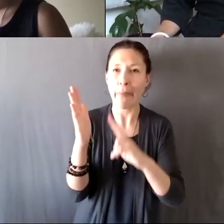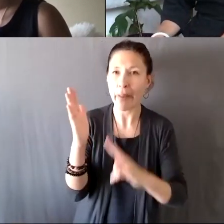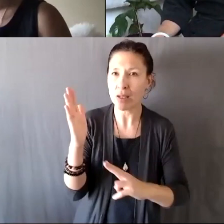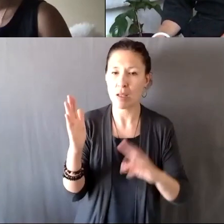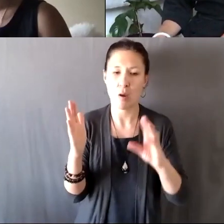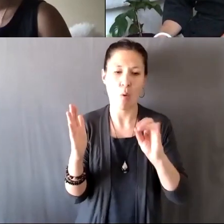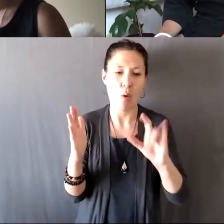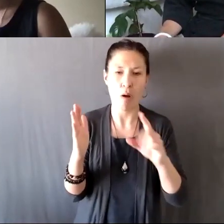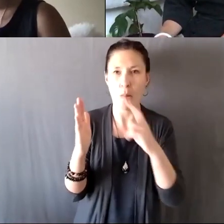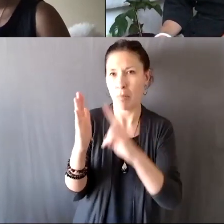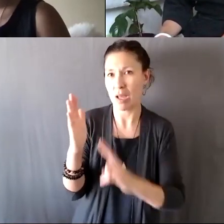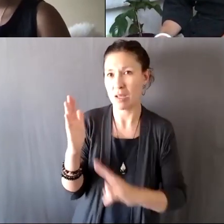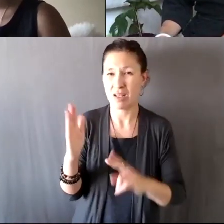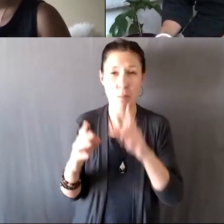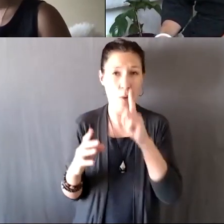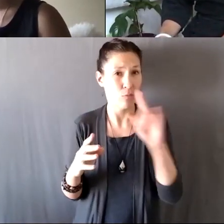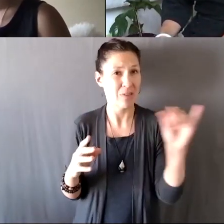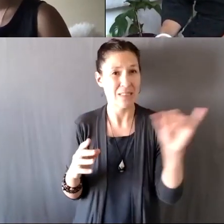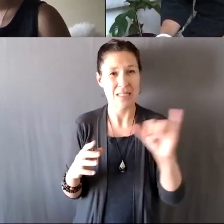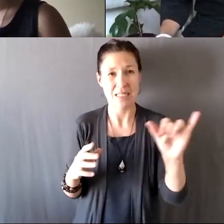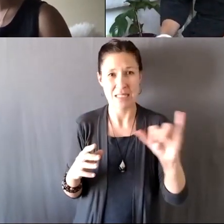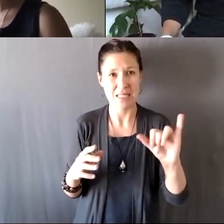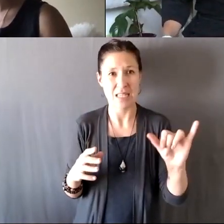same elements.